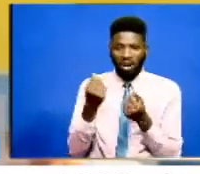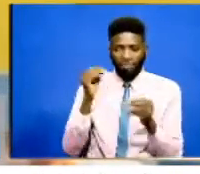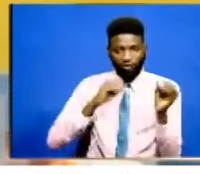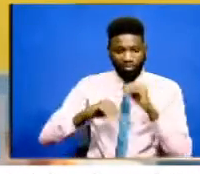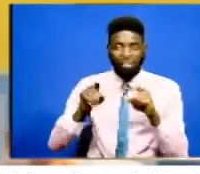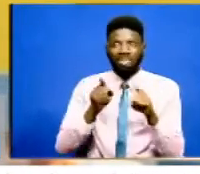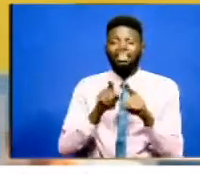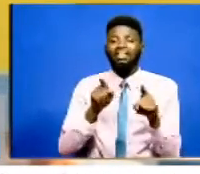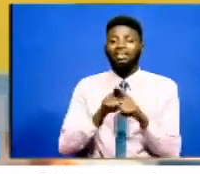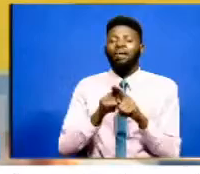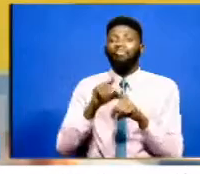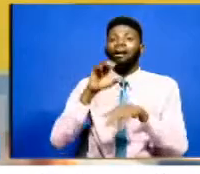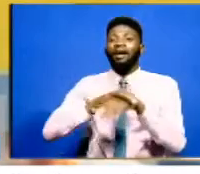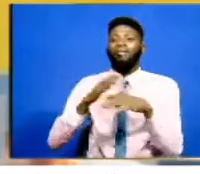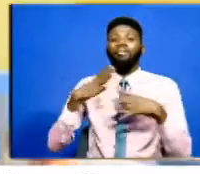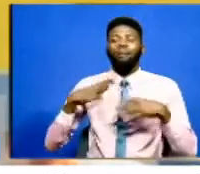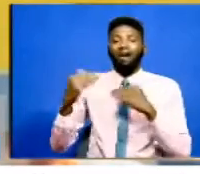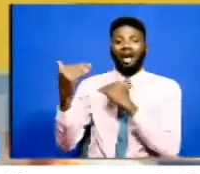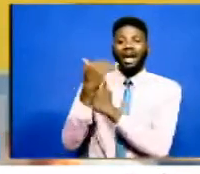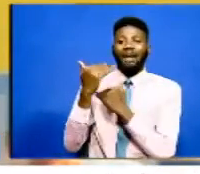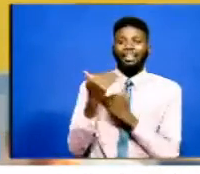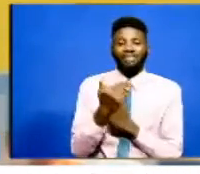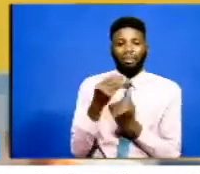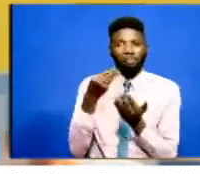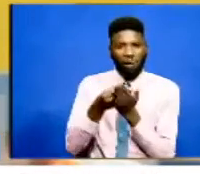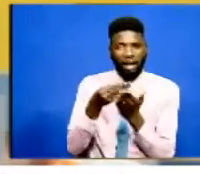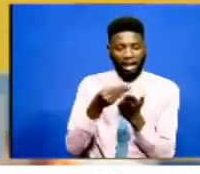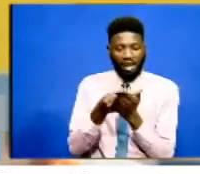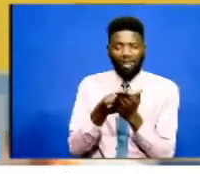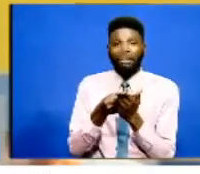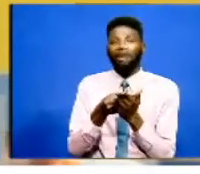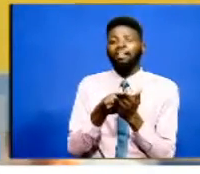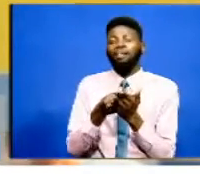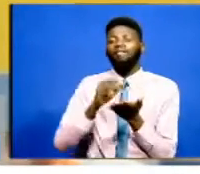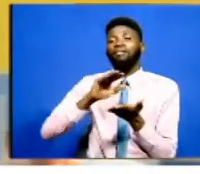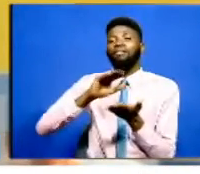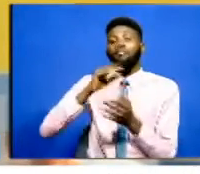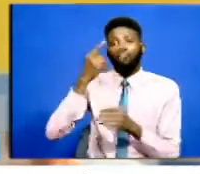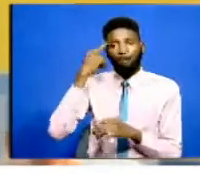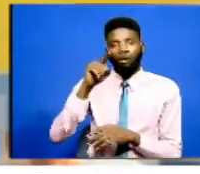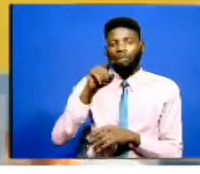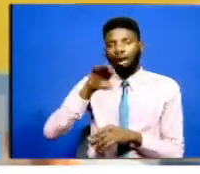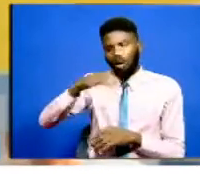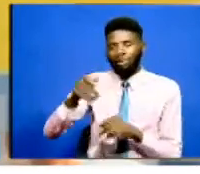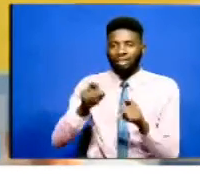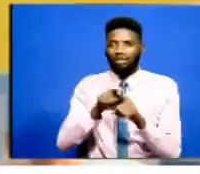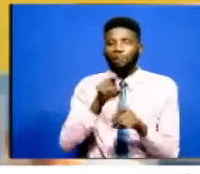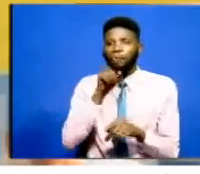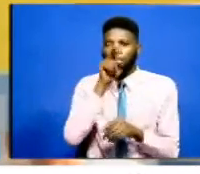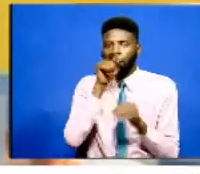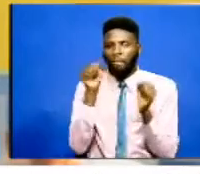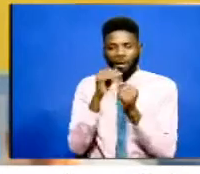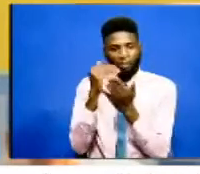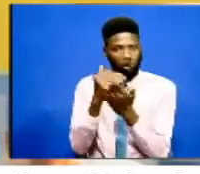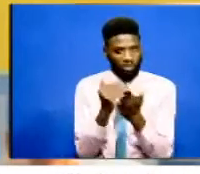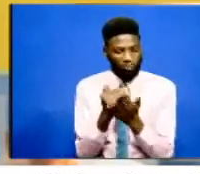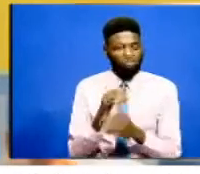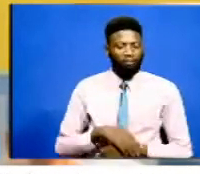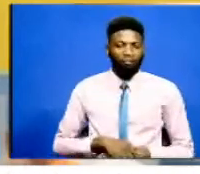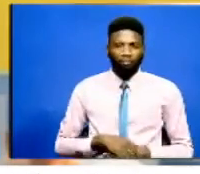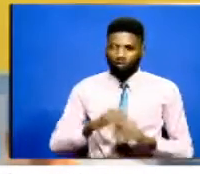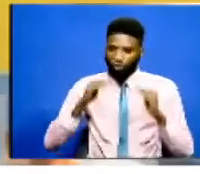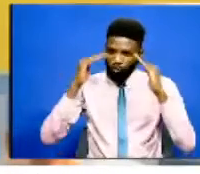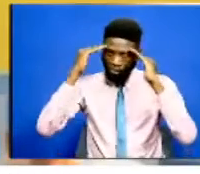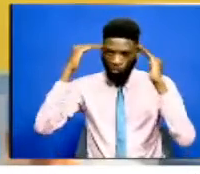funding requests from the counties and malaria programs. You prioritize actions towards